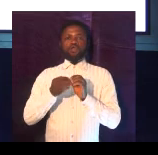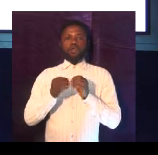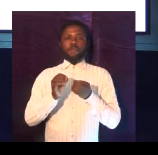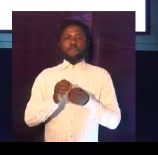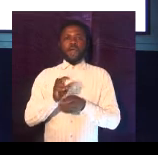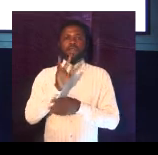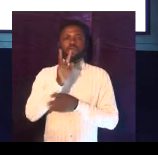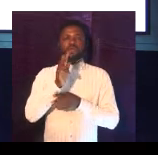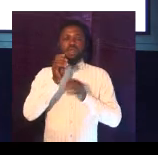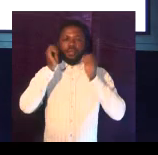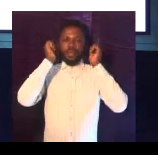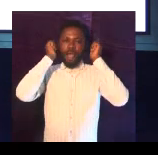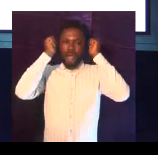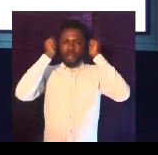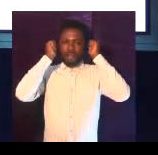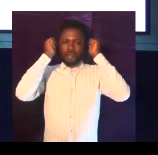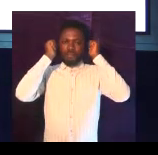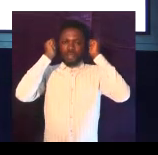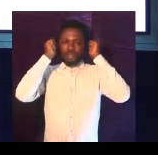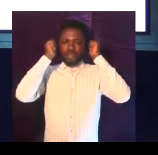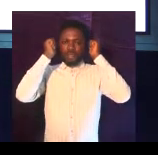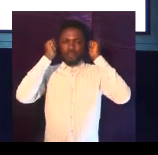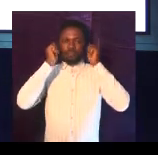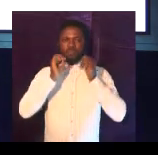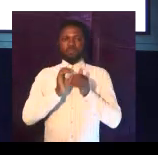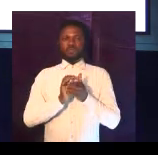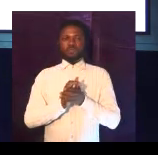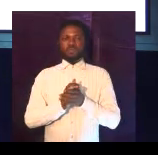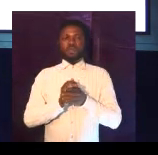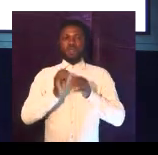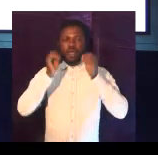Number 3, academic.